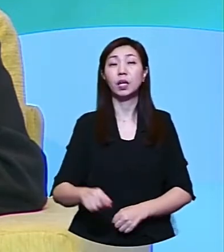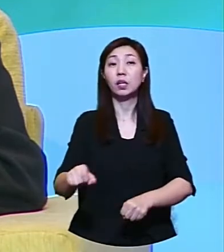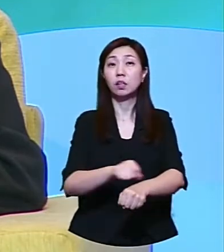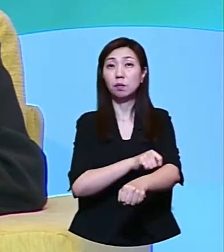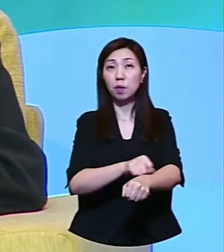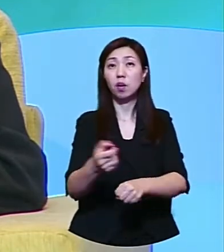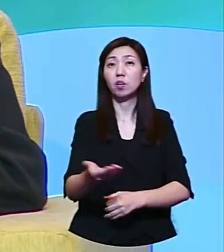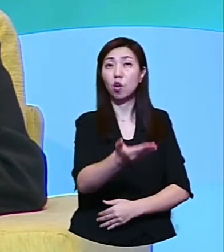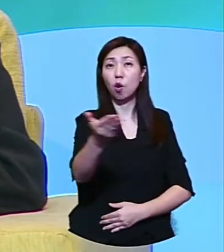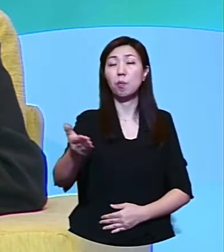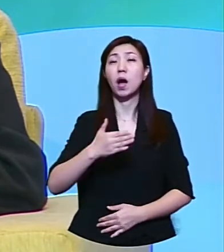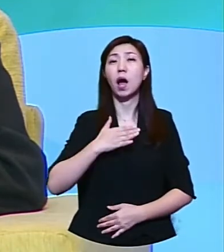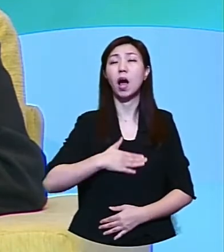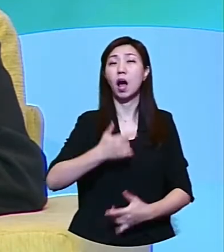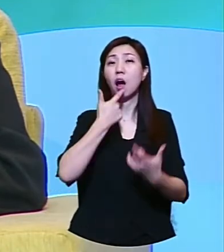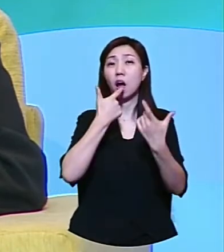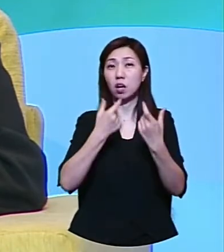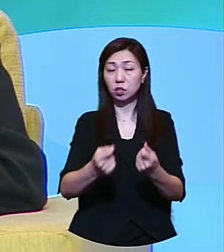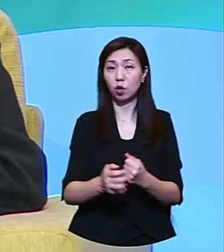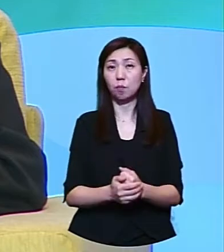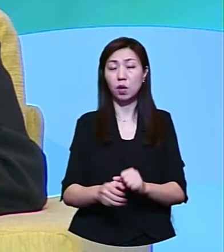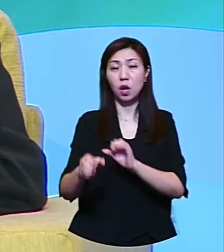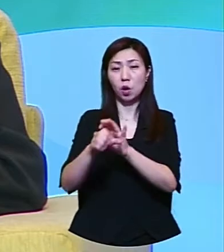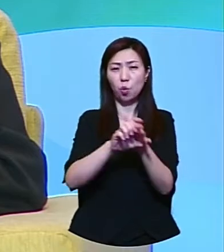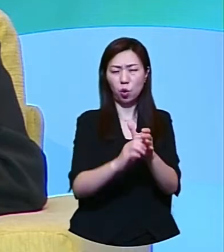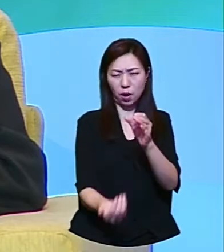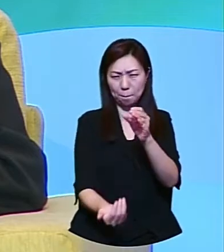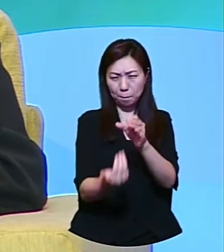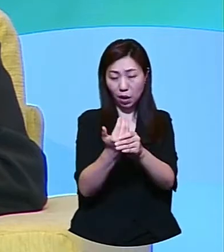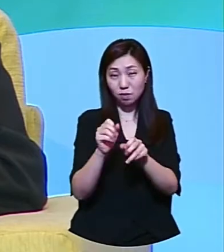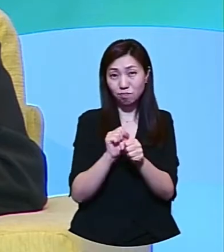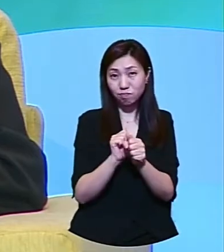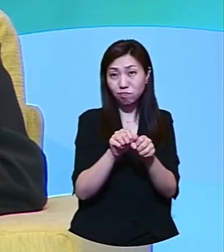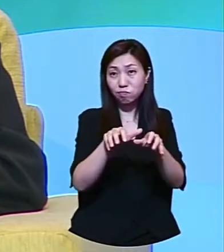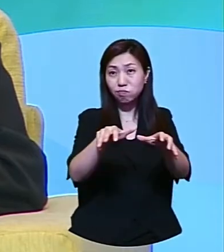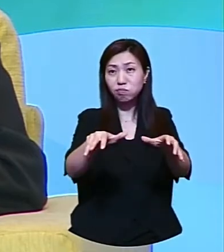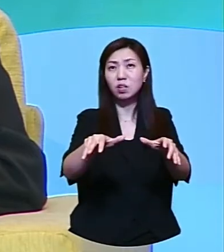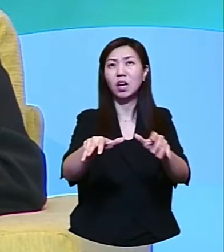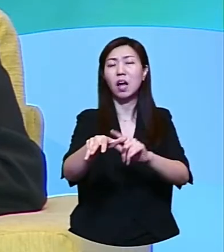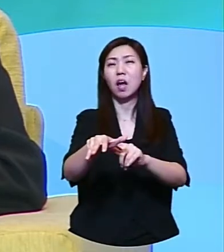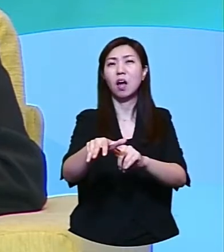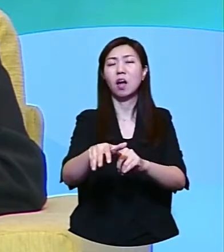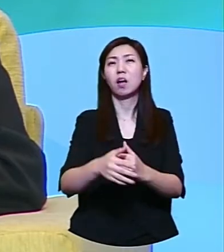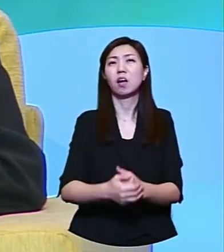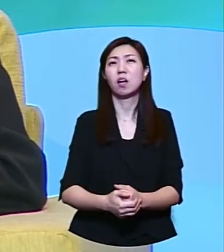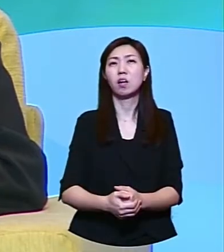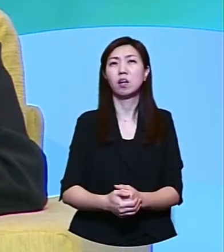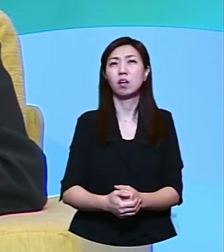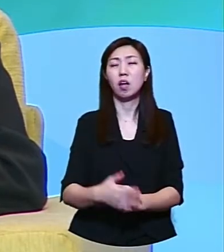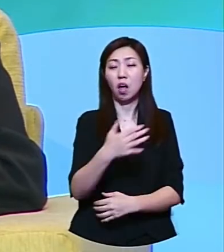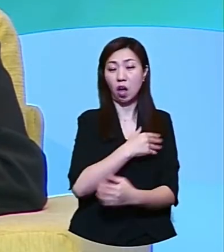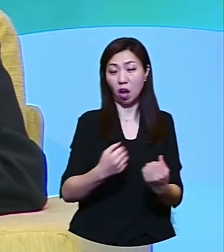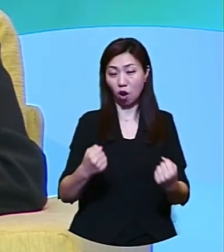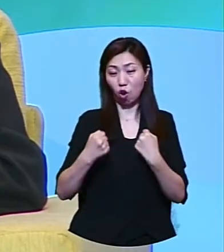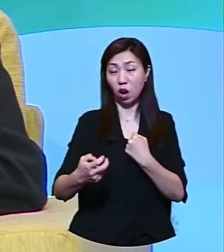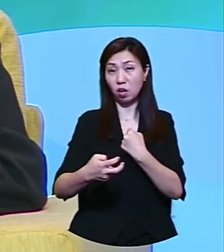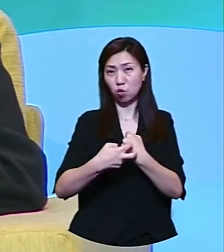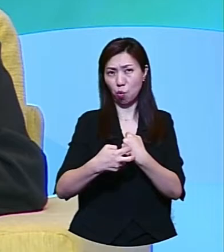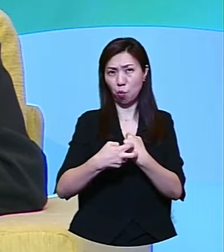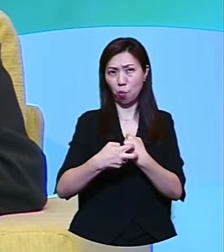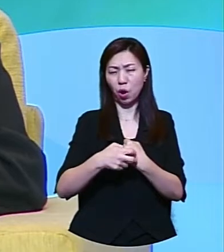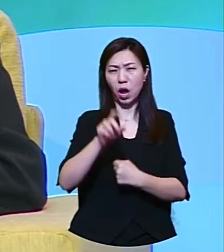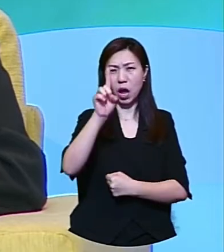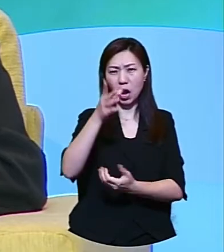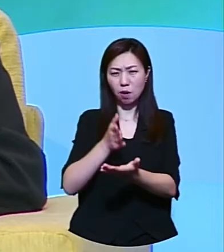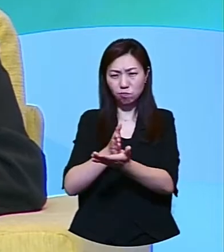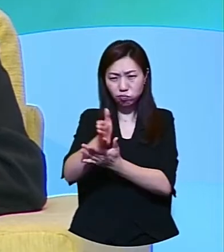COVID-19 pandemic is no longer a health crisis alone. It is social and